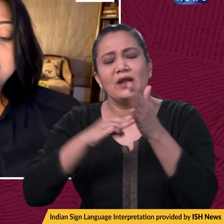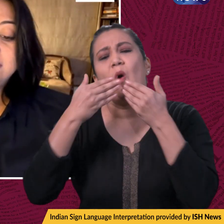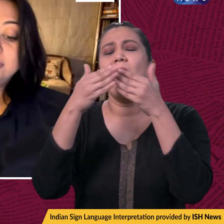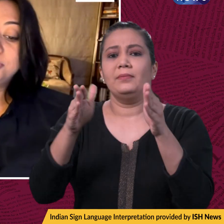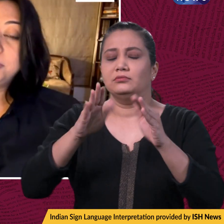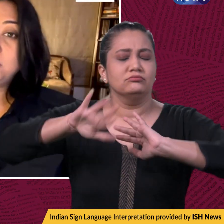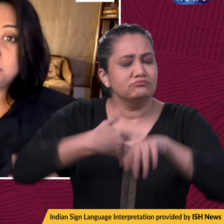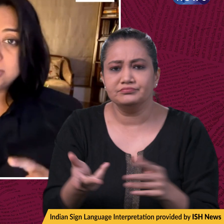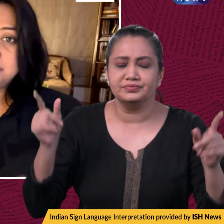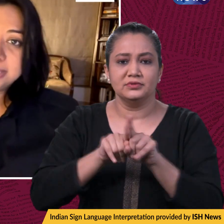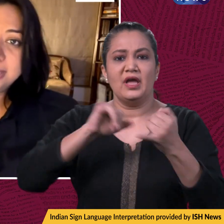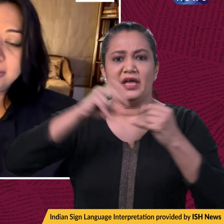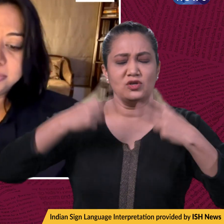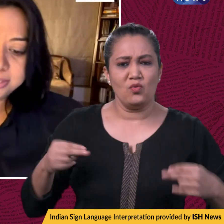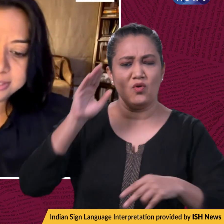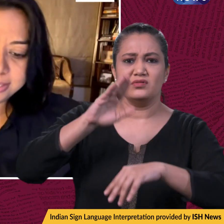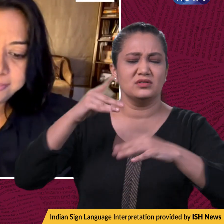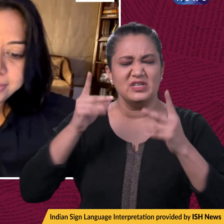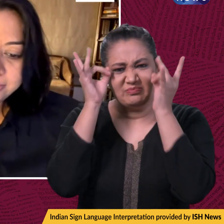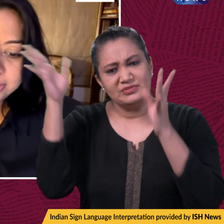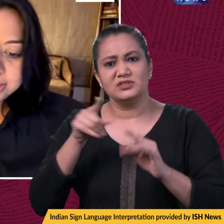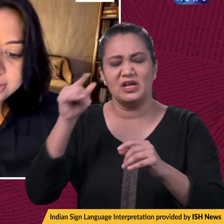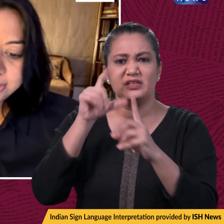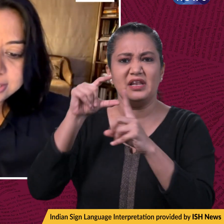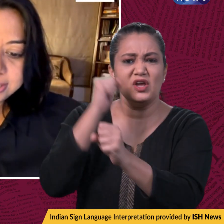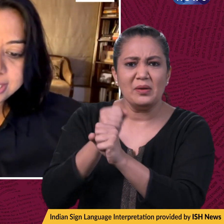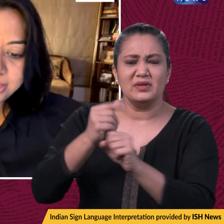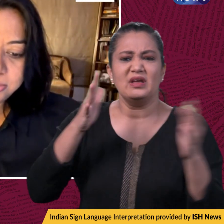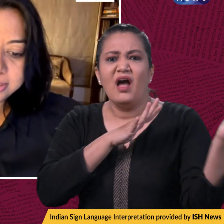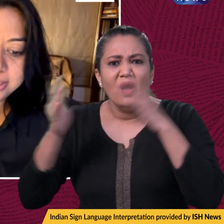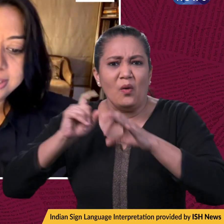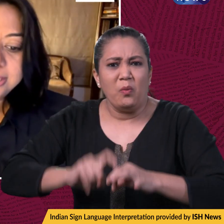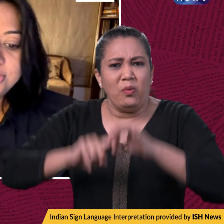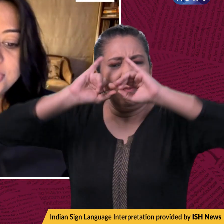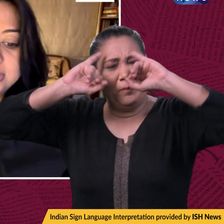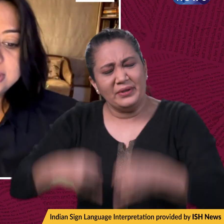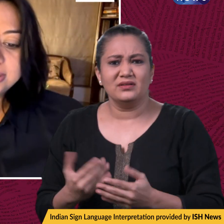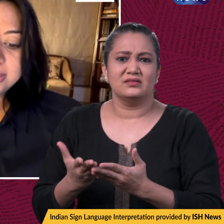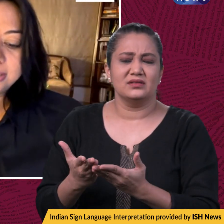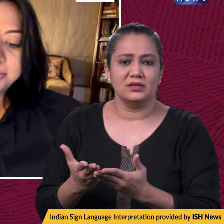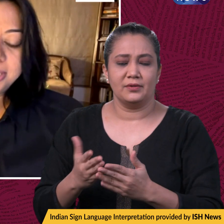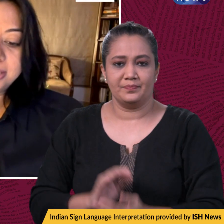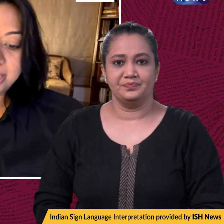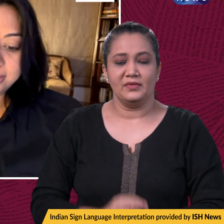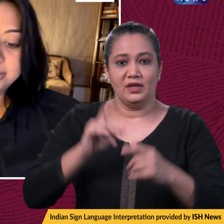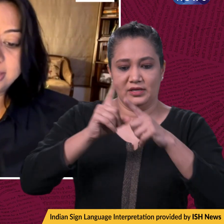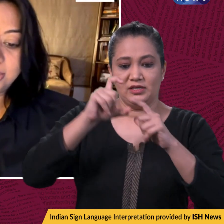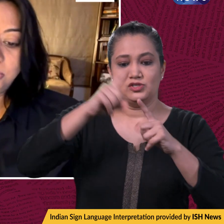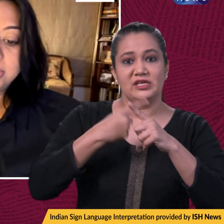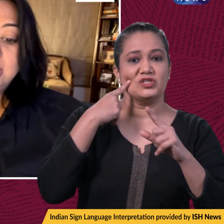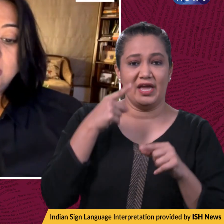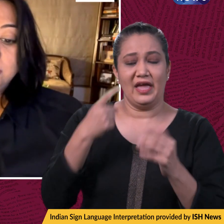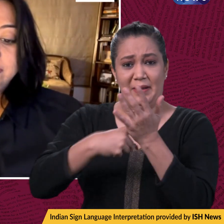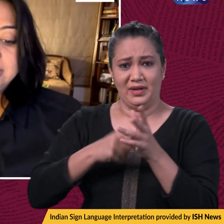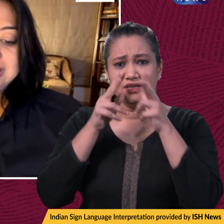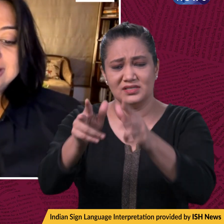decision comes after the Supreme Court pulled up the Delhi government today for the deteriorating air quality. Chief Justice Ramana asked, and I